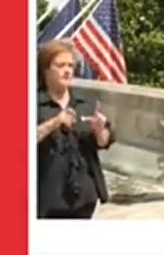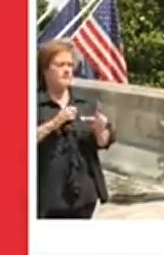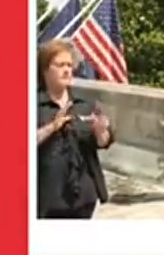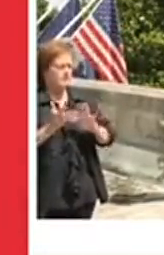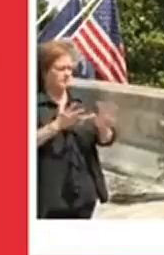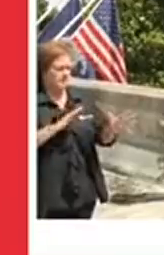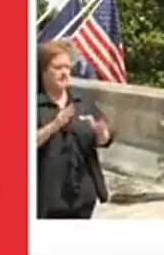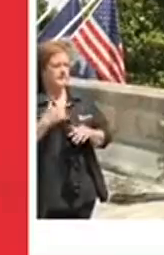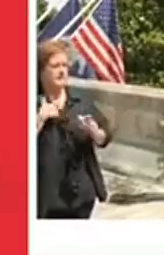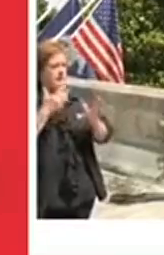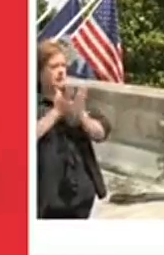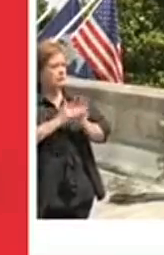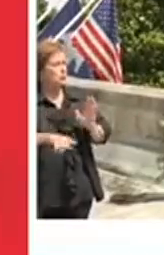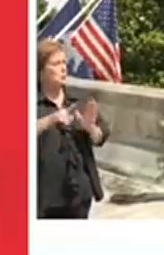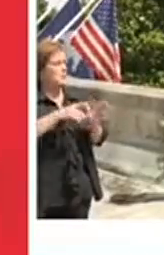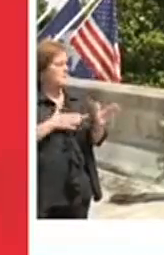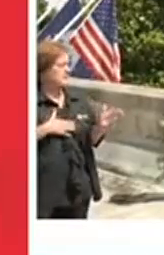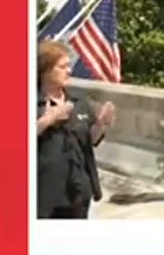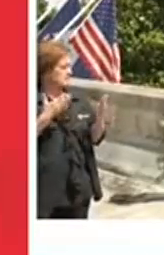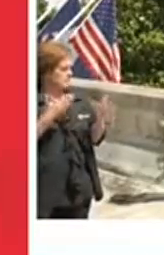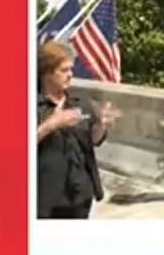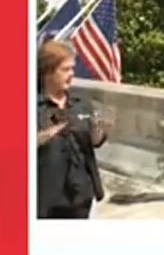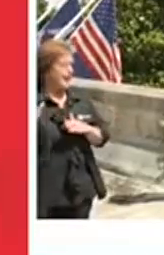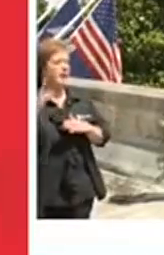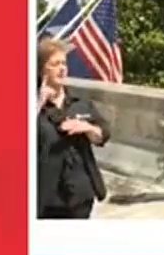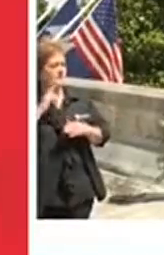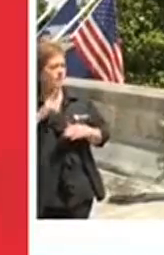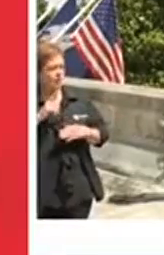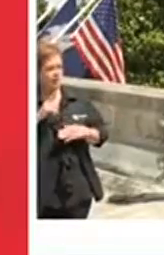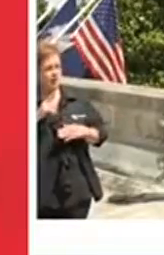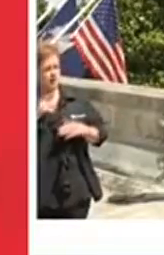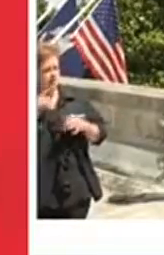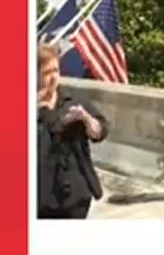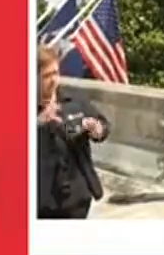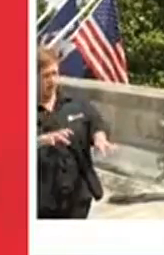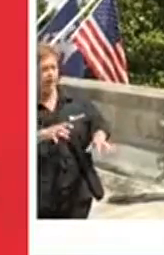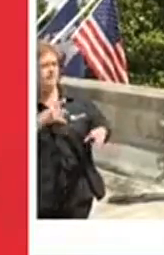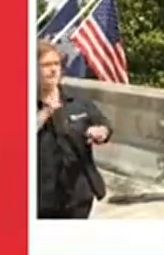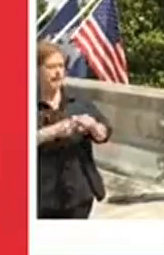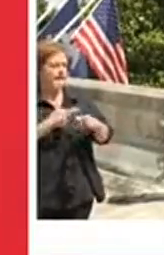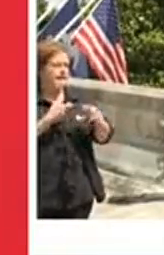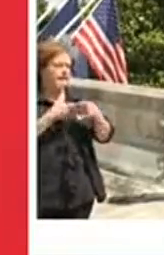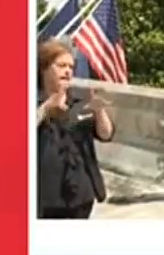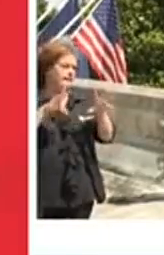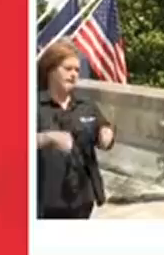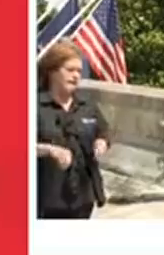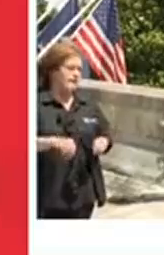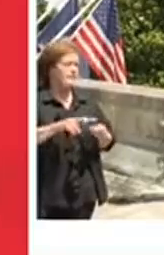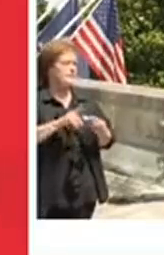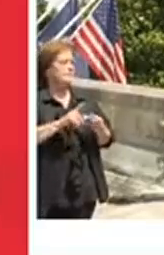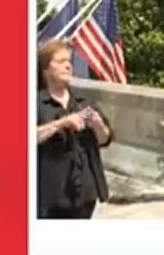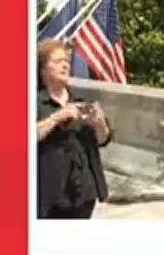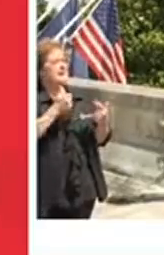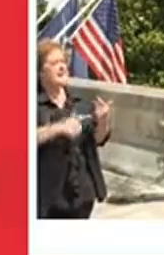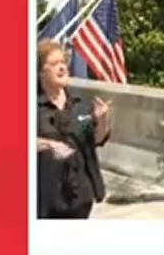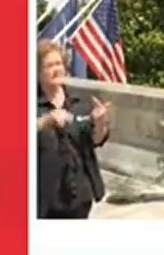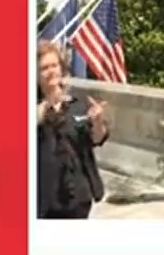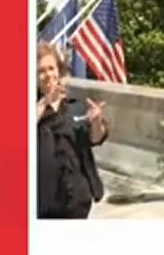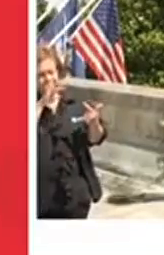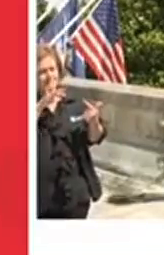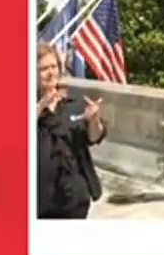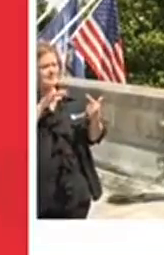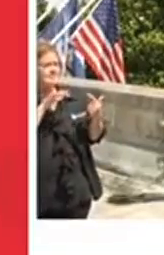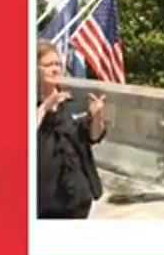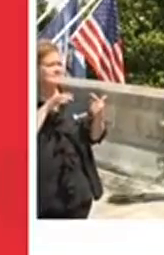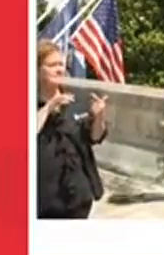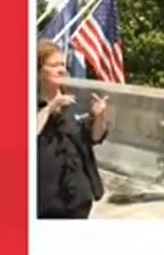I'm asking for residents to prepare now for heavy rain and potential power outages. Clear leaves and debris from gutters and downspouts, and